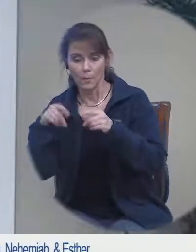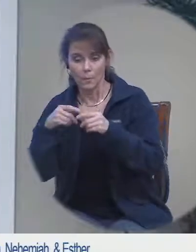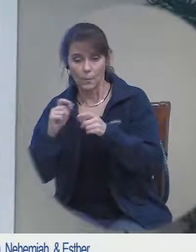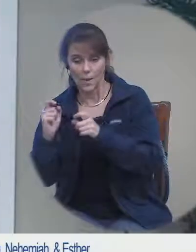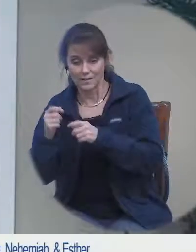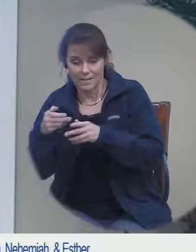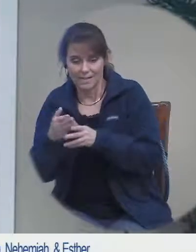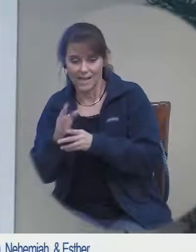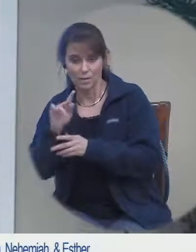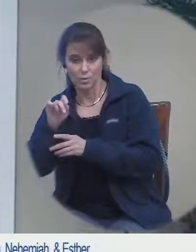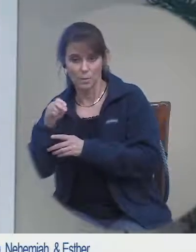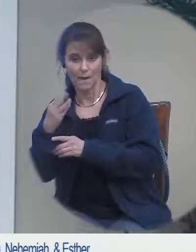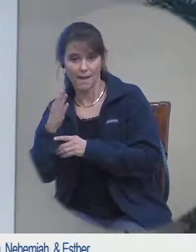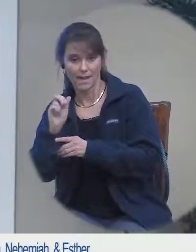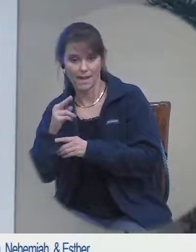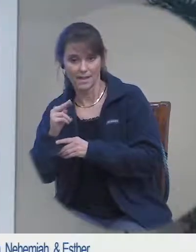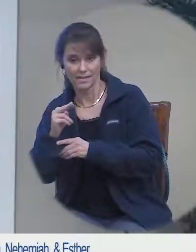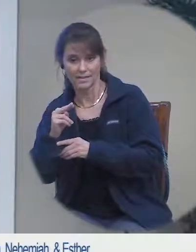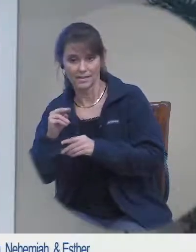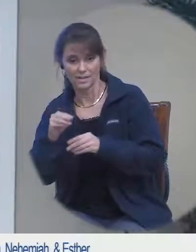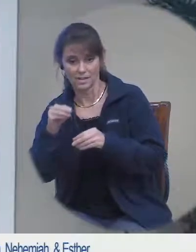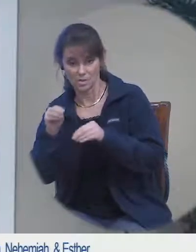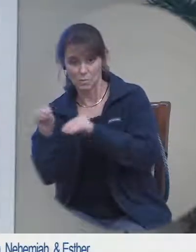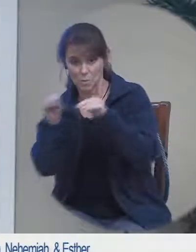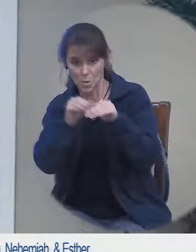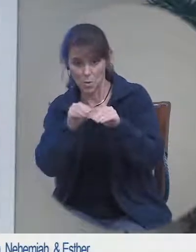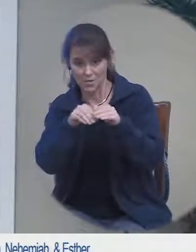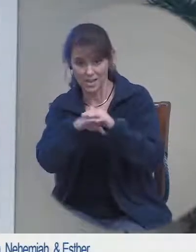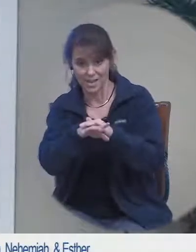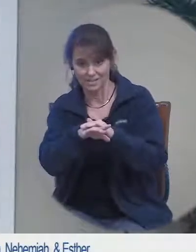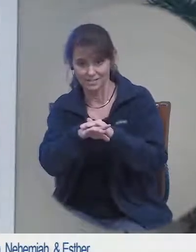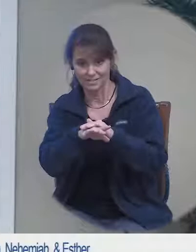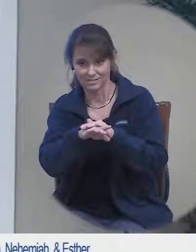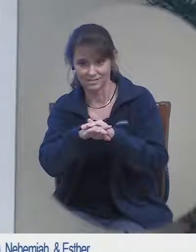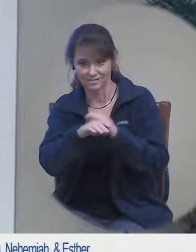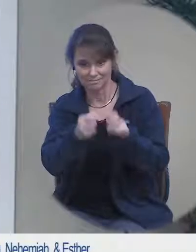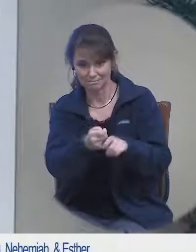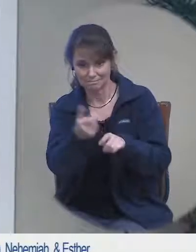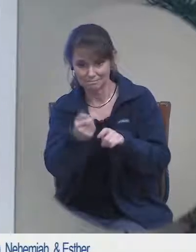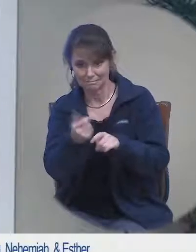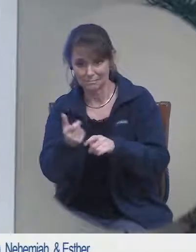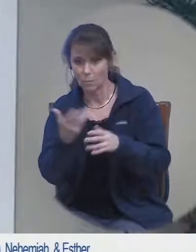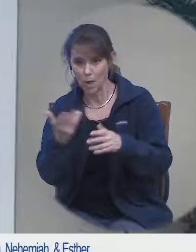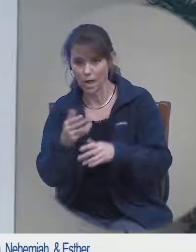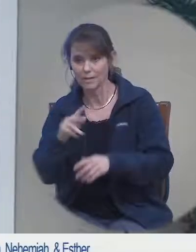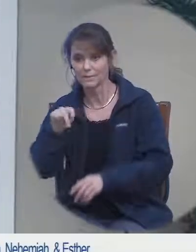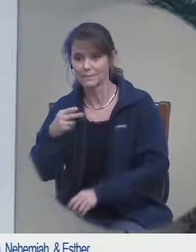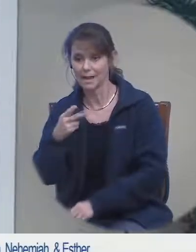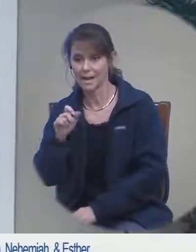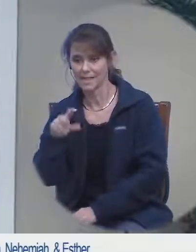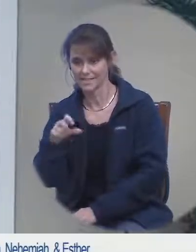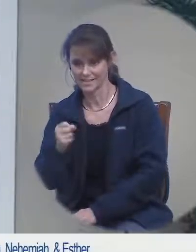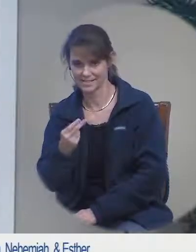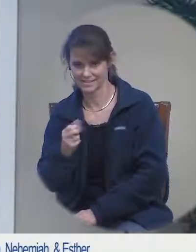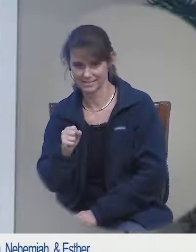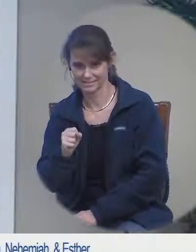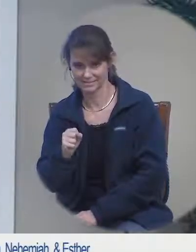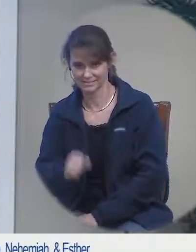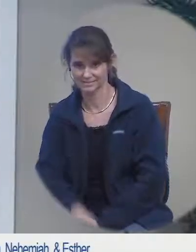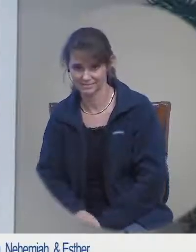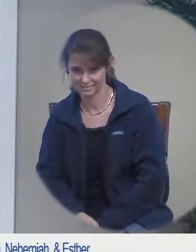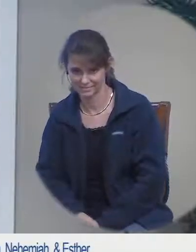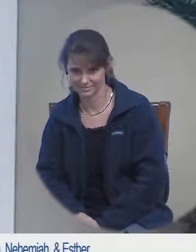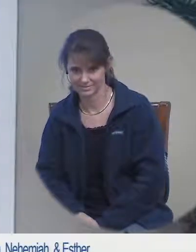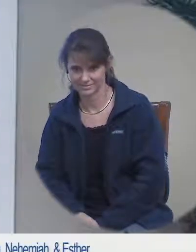down from one another. Based upon their one decision, their failure to recognize God's law about the Ammonites and Moabites, they let Tobiah